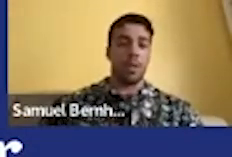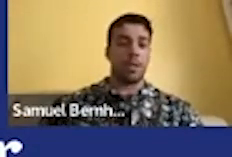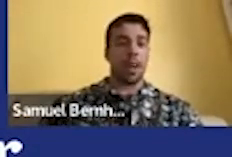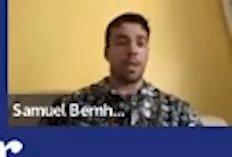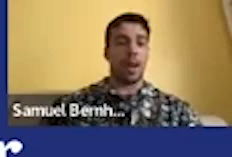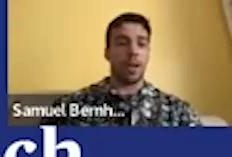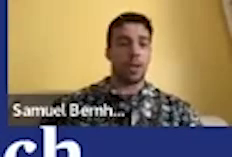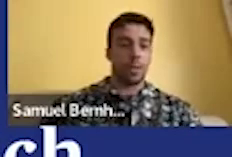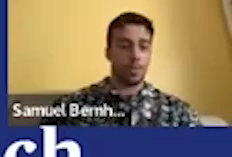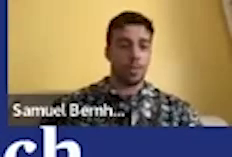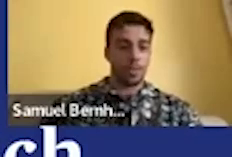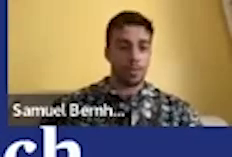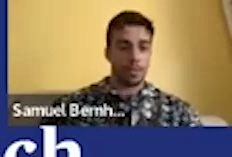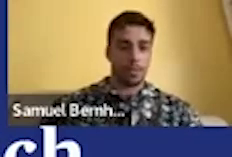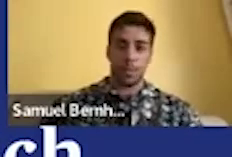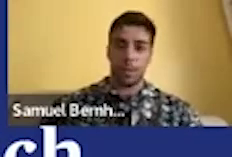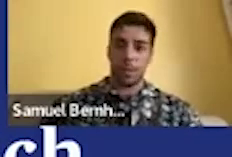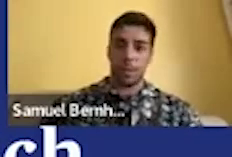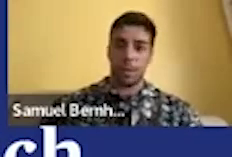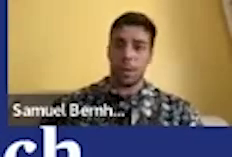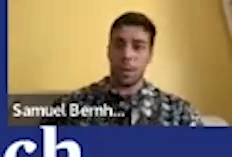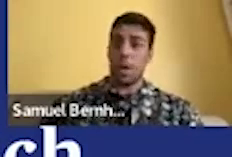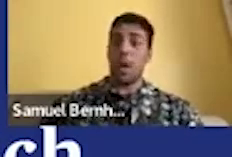the fourth is Sarah Larich.